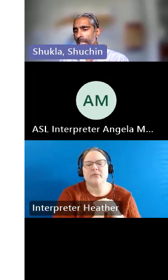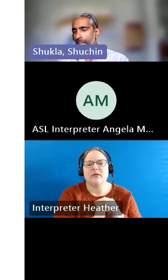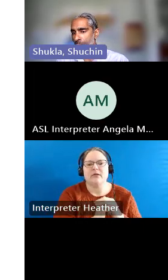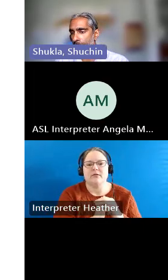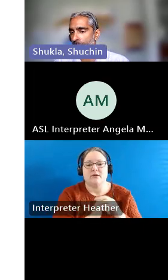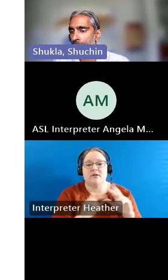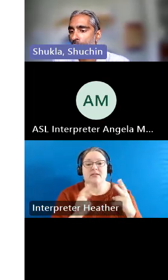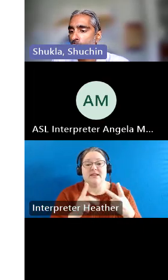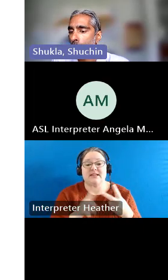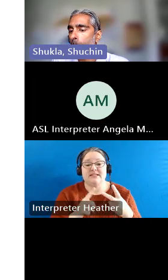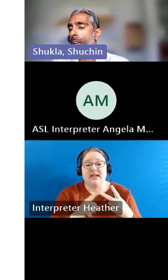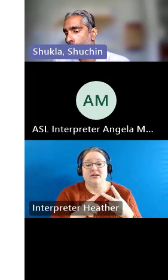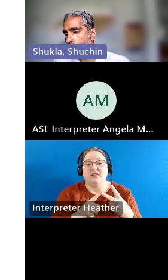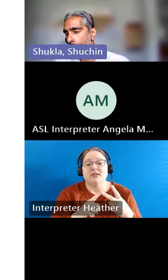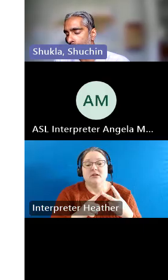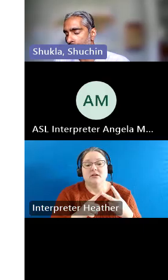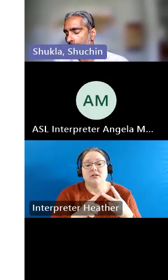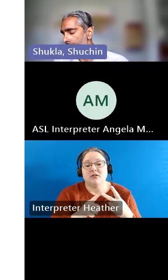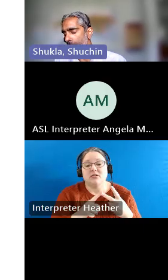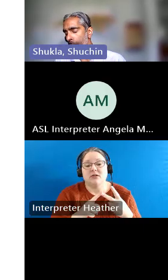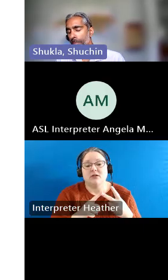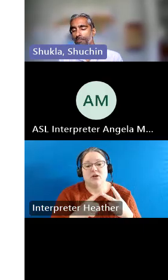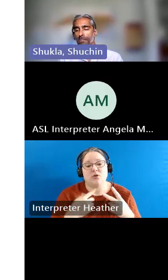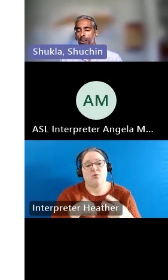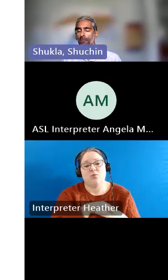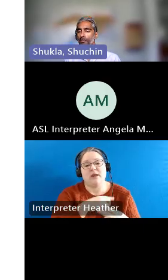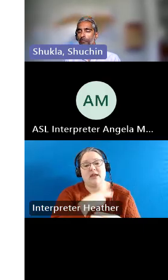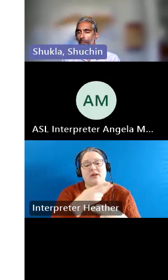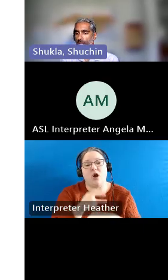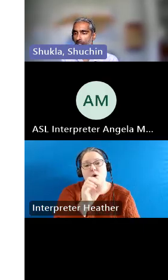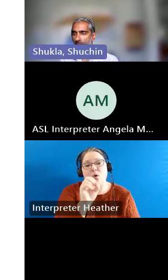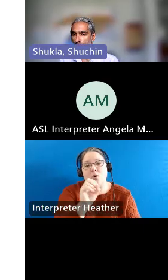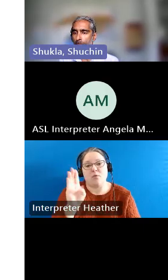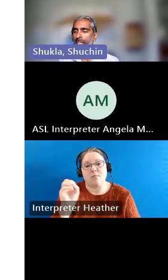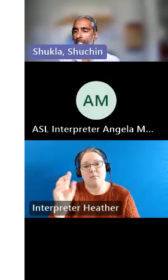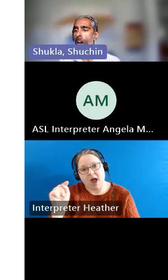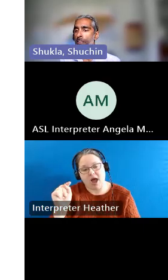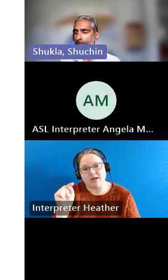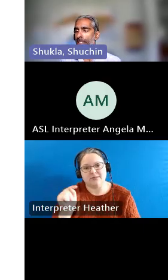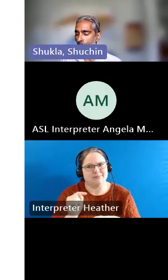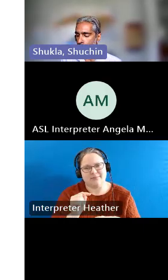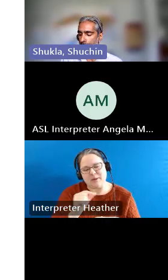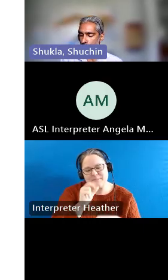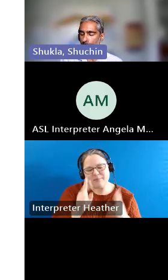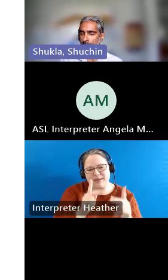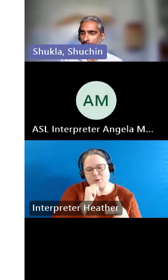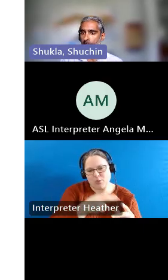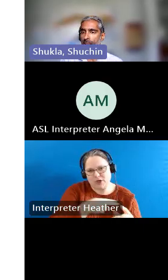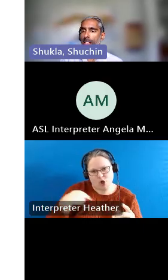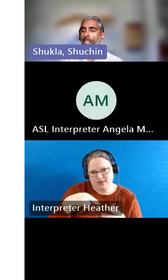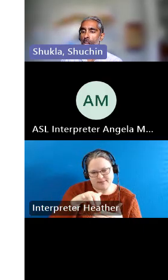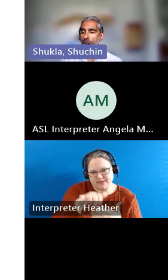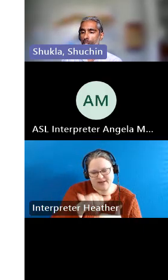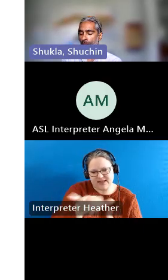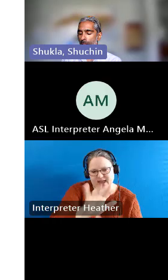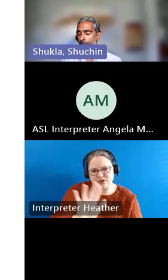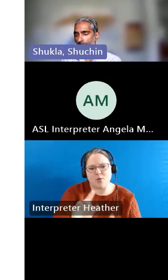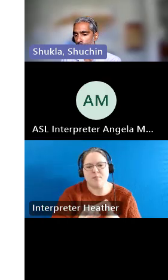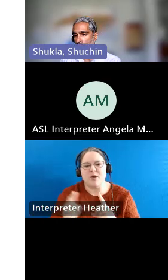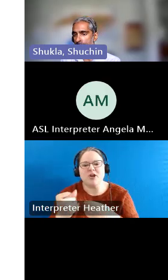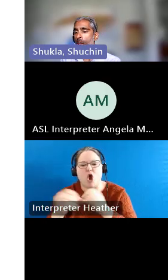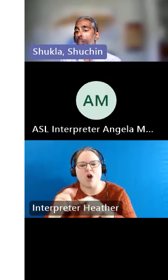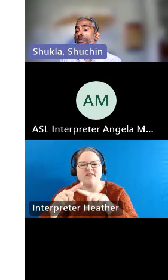The second place to get treatment is what we call OBOT, though many people don't refer themselves as OBOT, but that's office-based opioid treatment. So let me talk